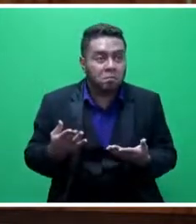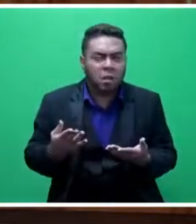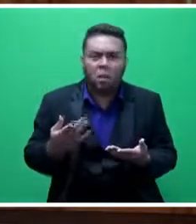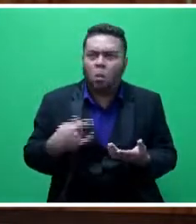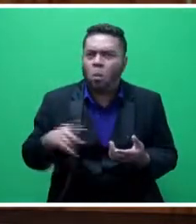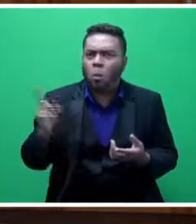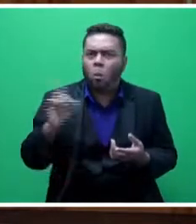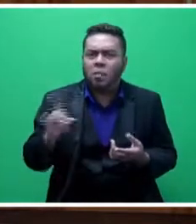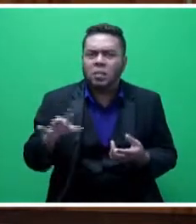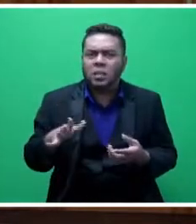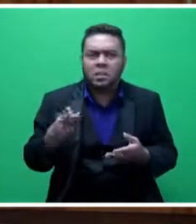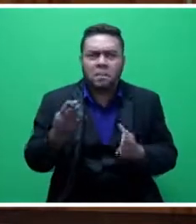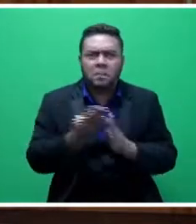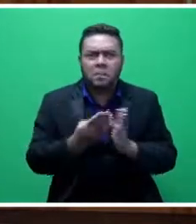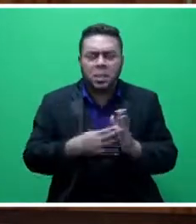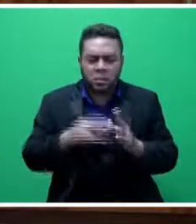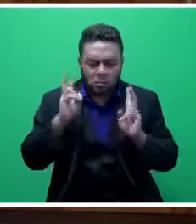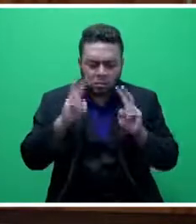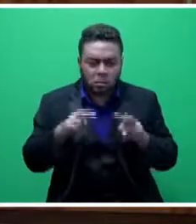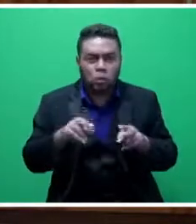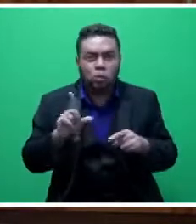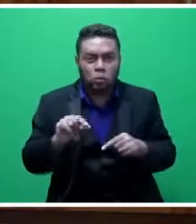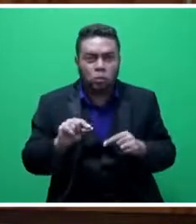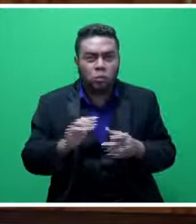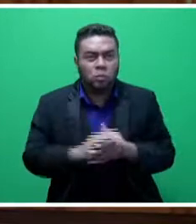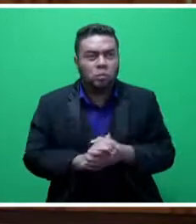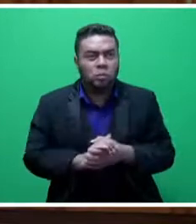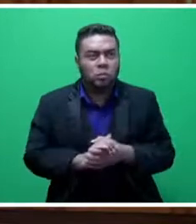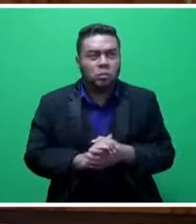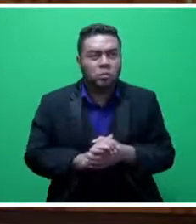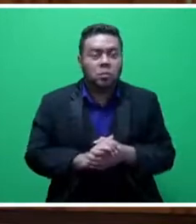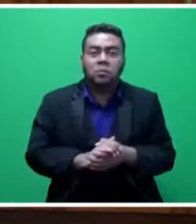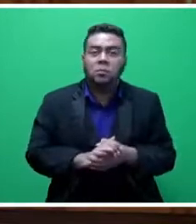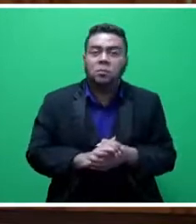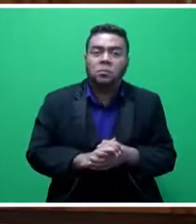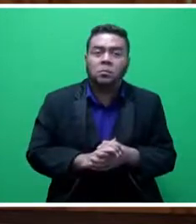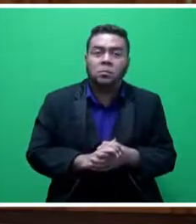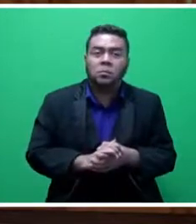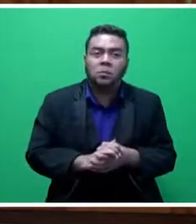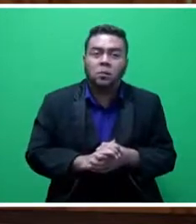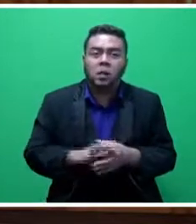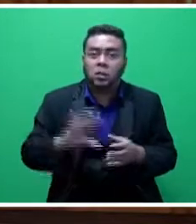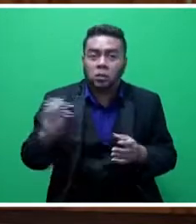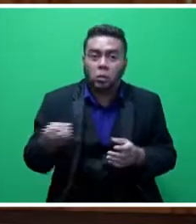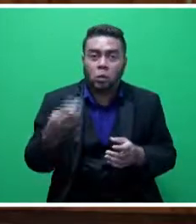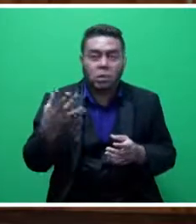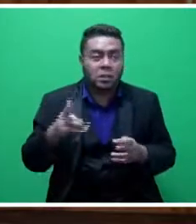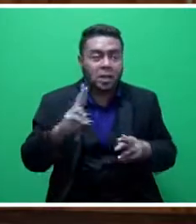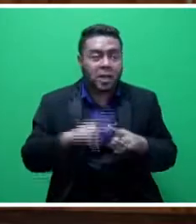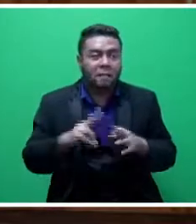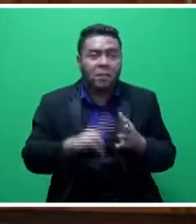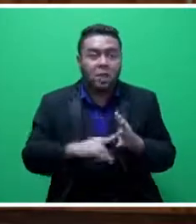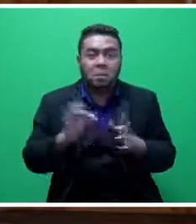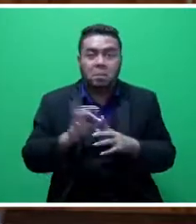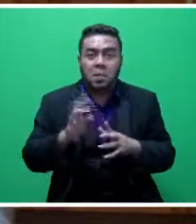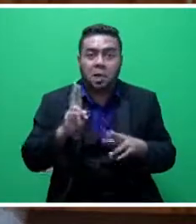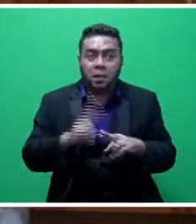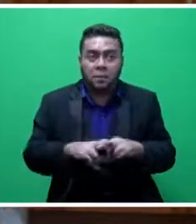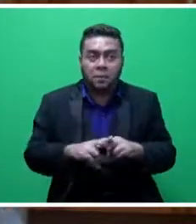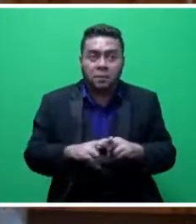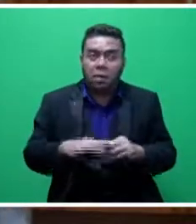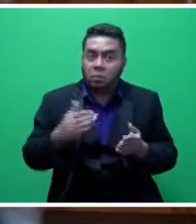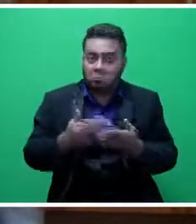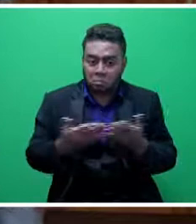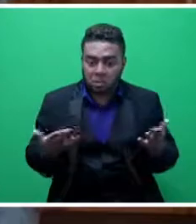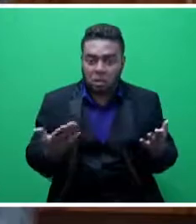What this bill seeks to do, we've been in consultations, of course, receiving a lot of public feedback, and so is FNPF. At the moment, the